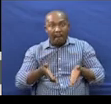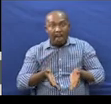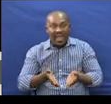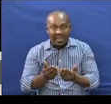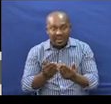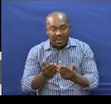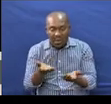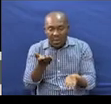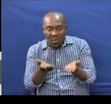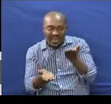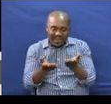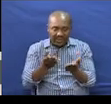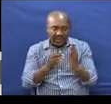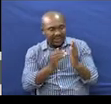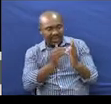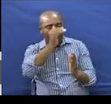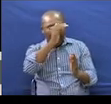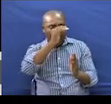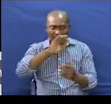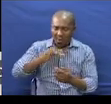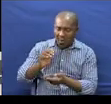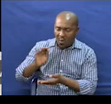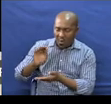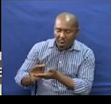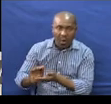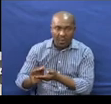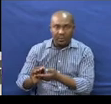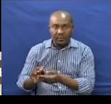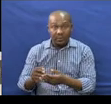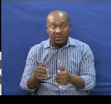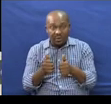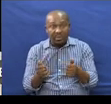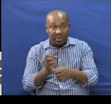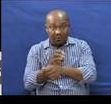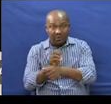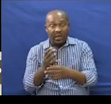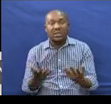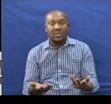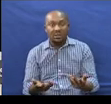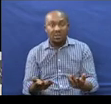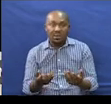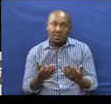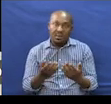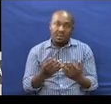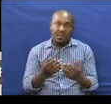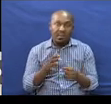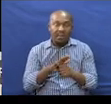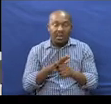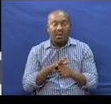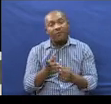highly determined by several variables. I said most of the LDCs, their